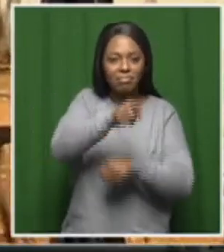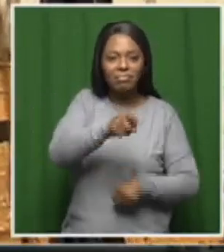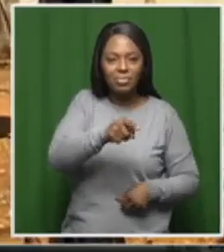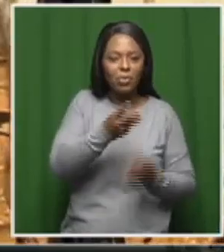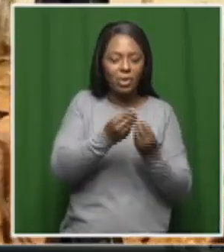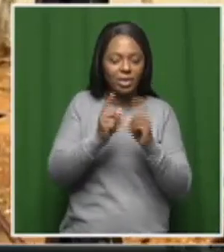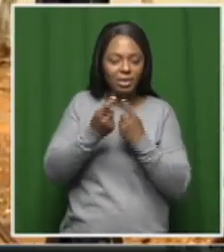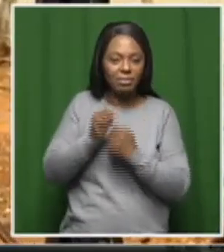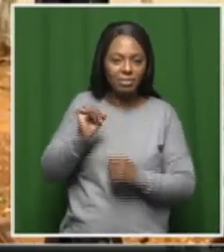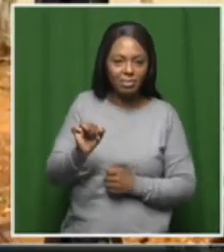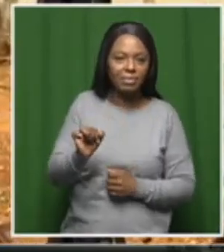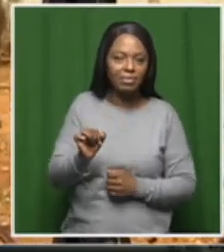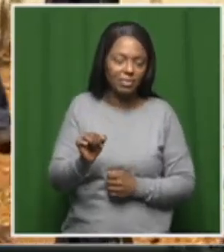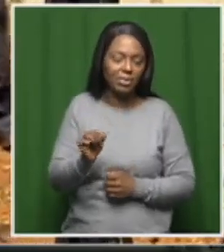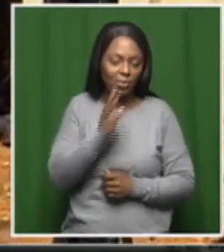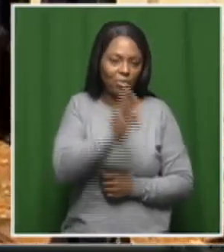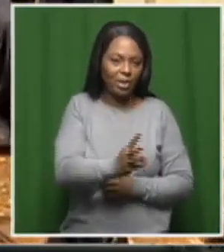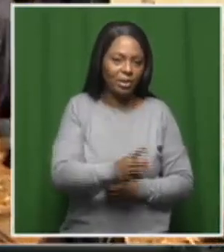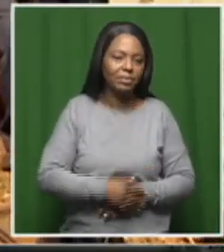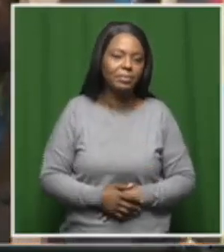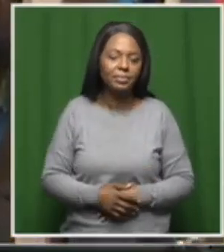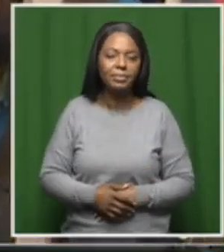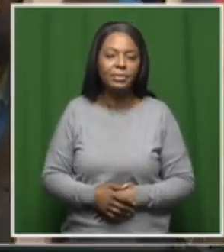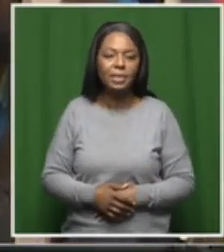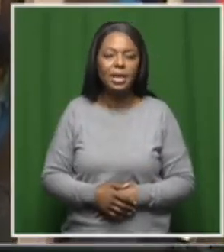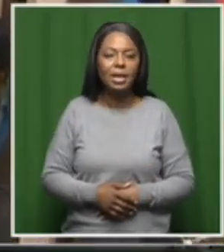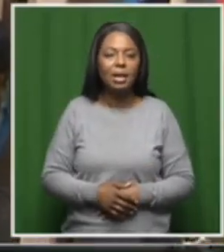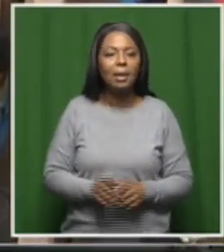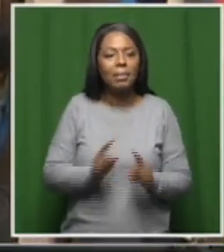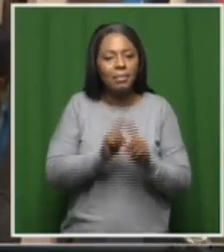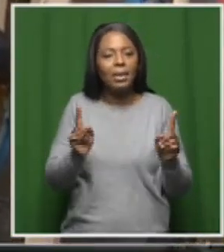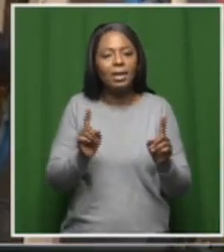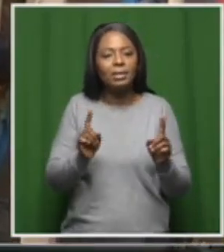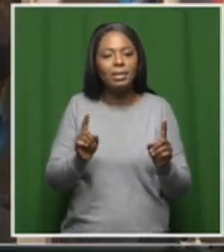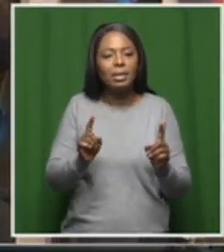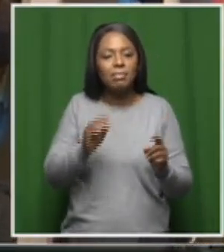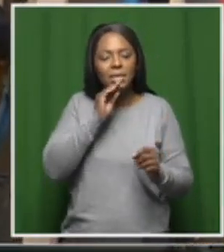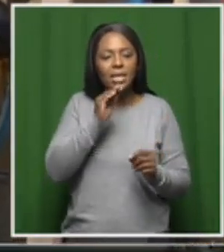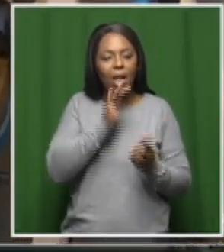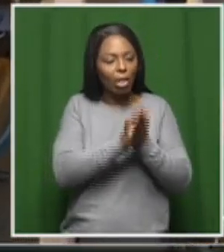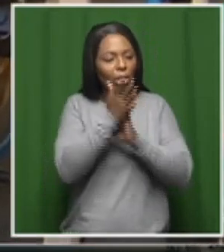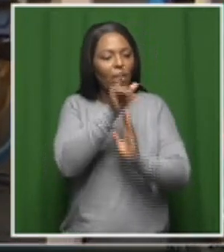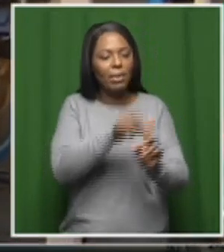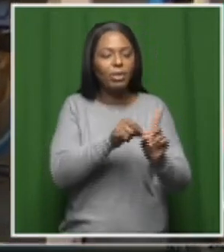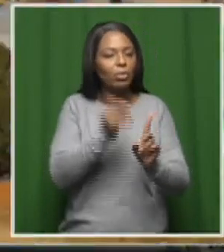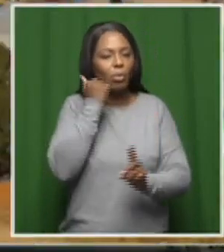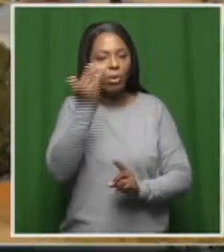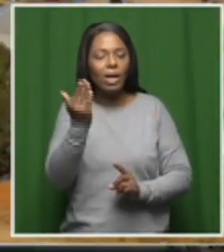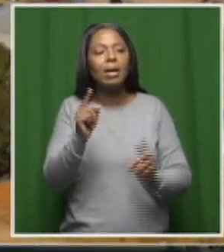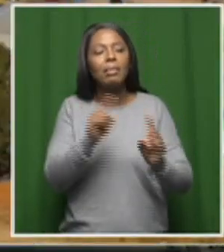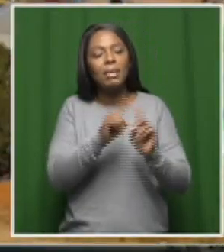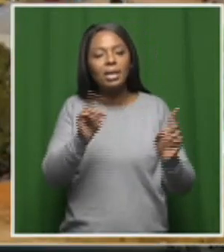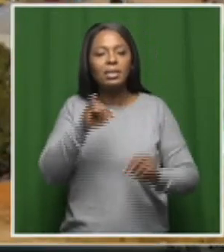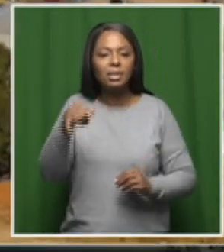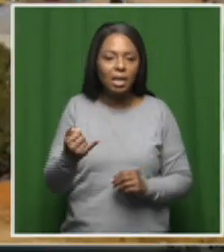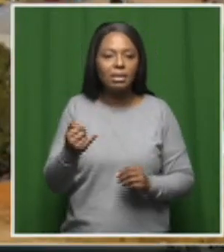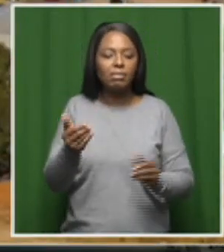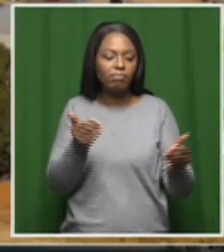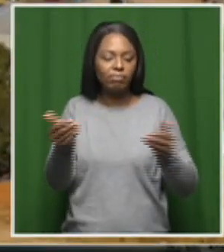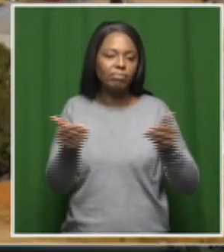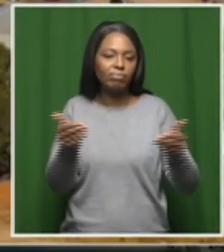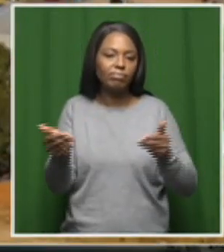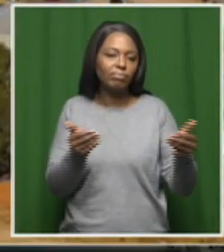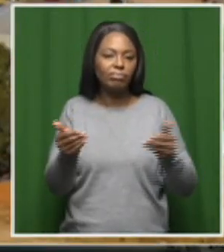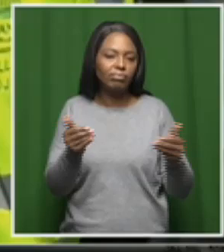our financial or for any customer within the city is not necessarily one of the greatest right now, as we all are